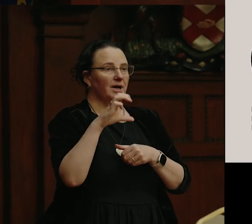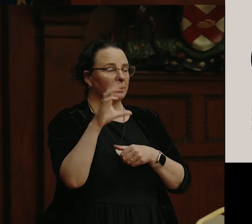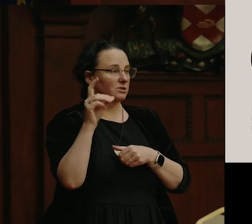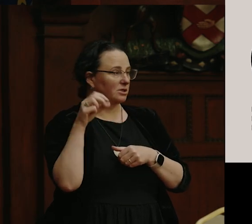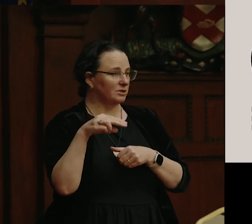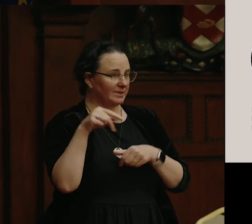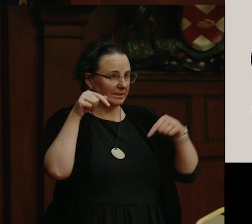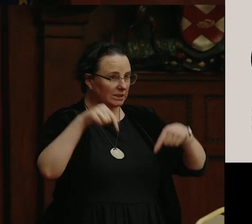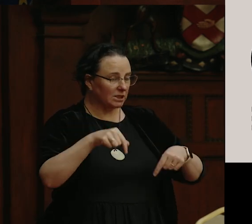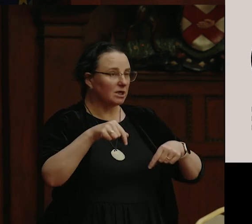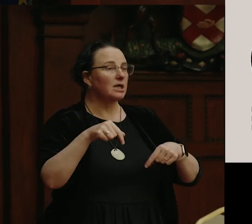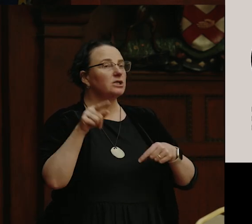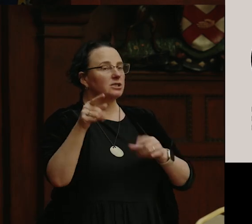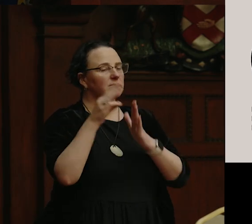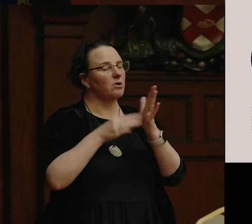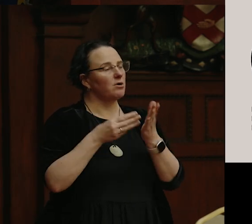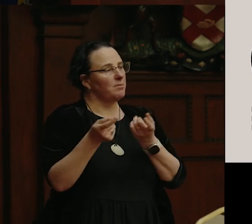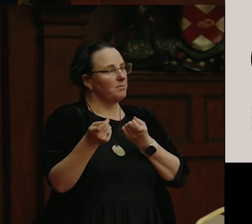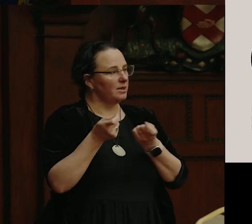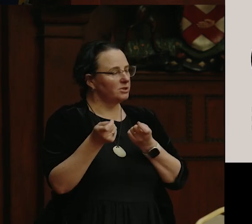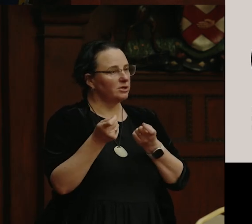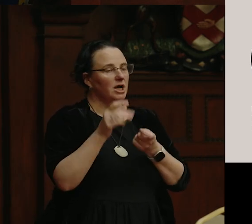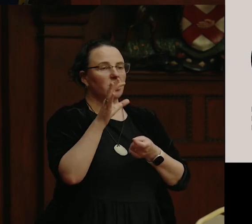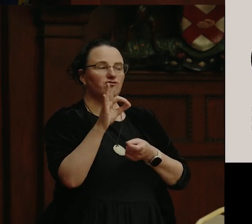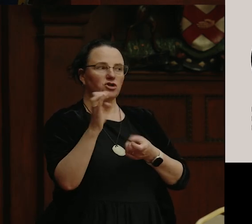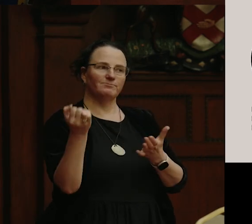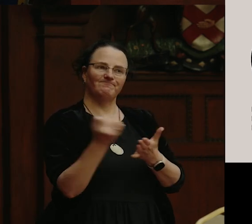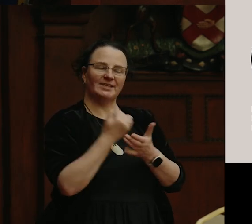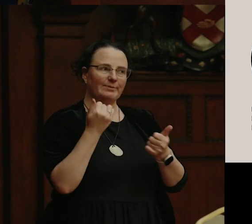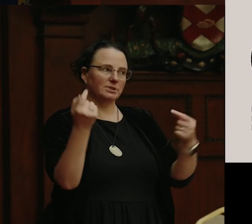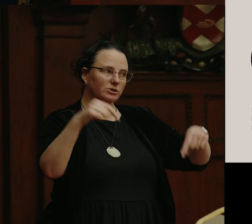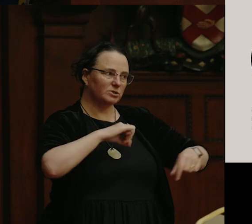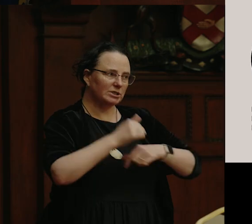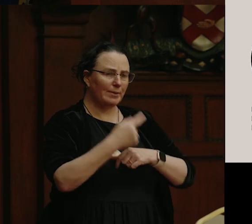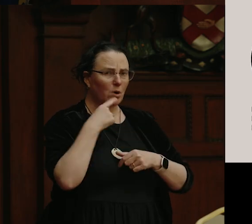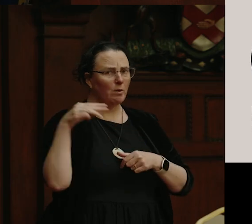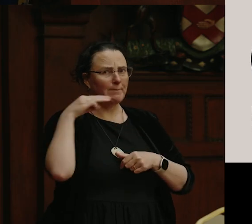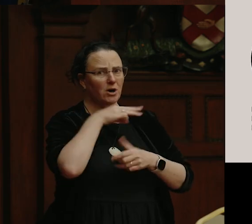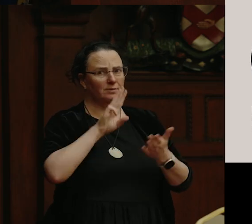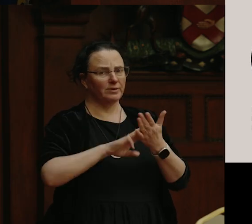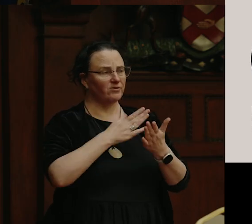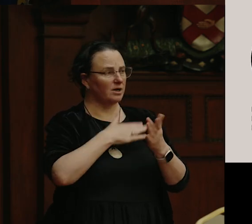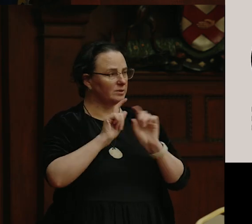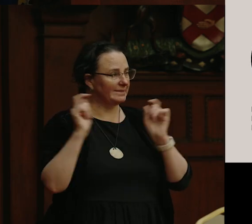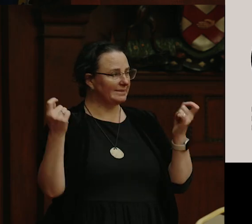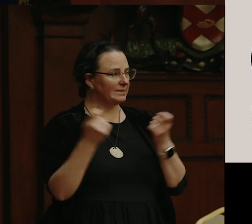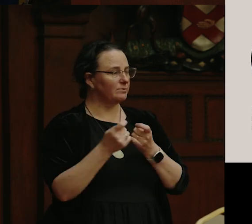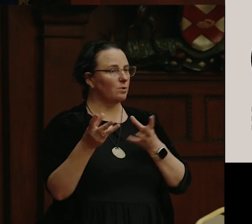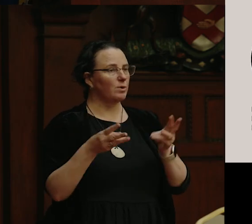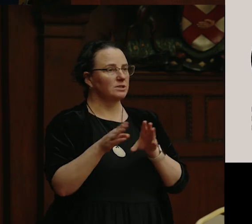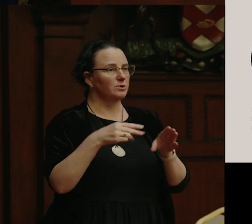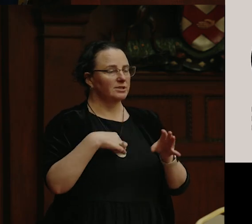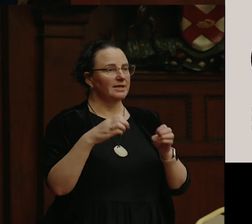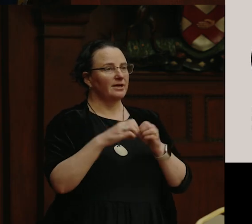in a little while. She's a program manager. Grania unfortunately can't be here today, but she's a critical member of our team. She works with us day to day, and she's a